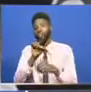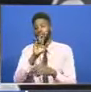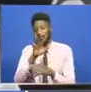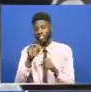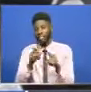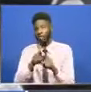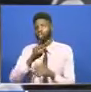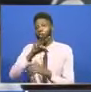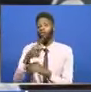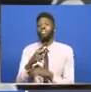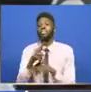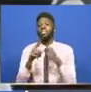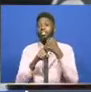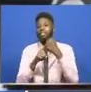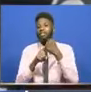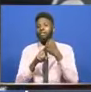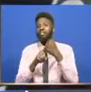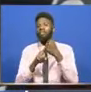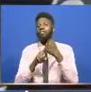2,646.0 hectares,